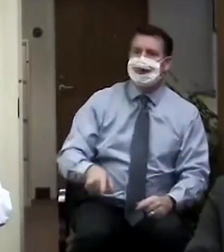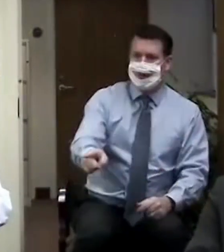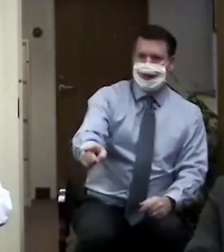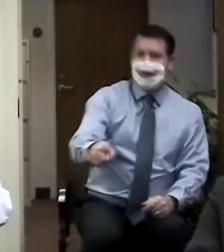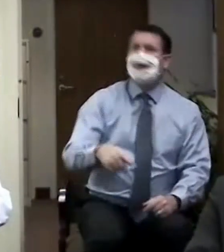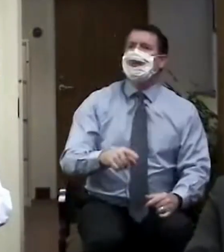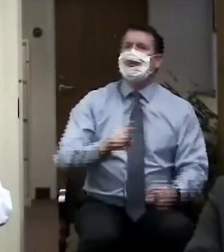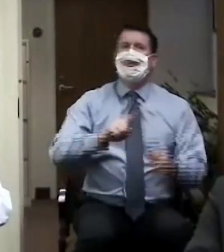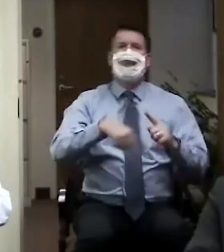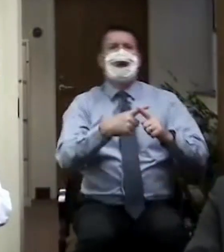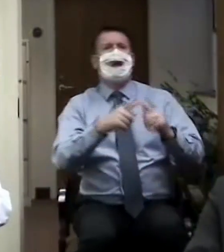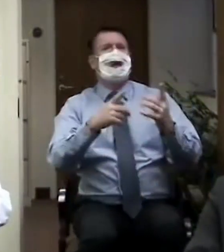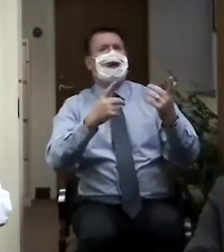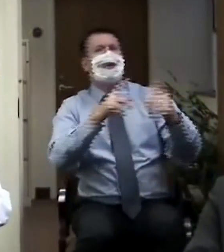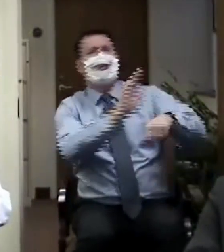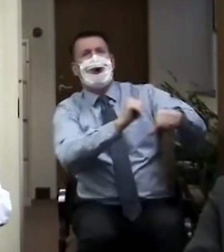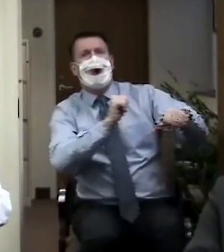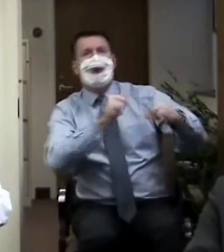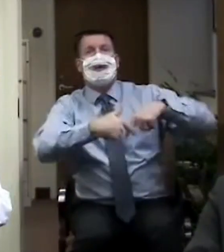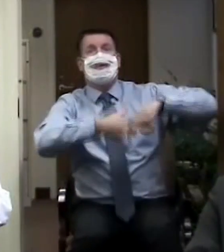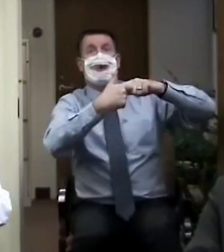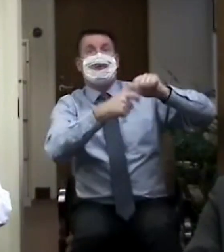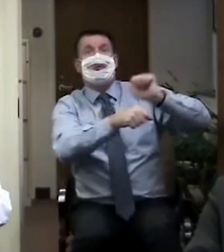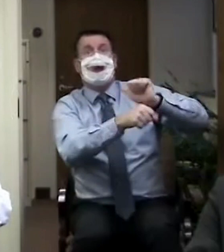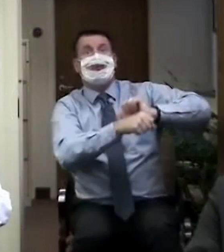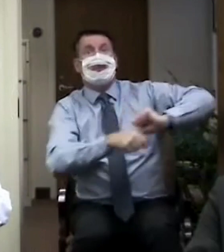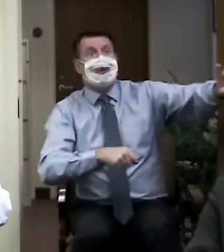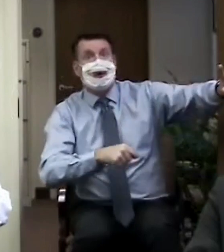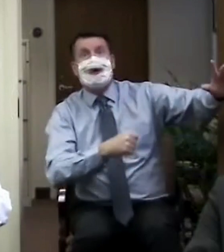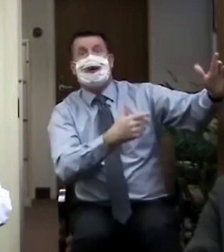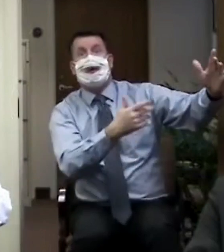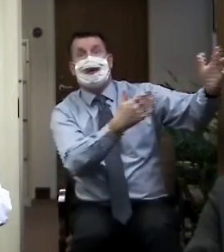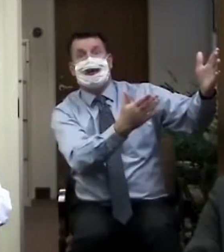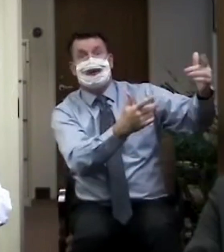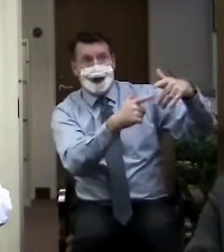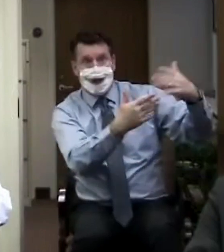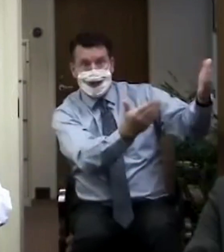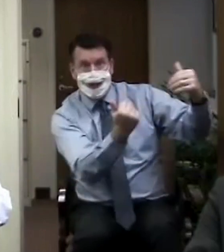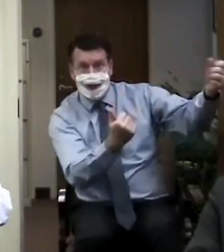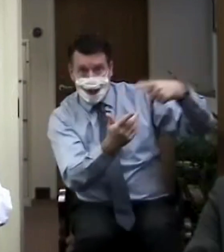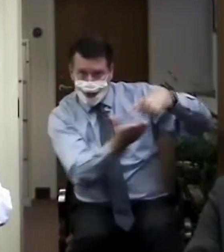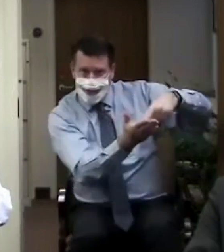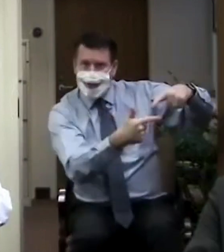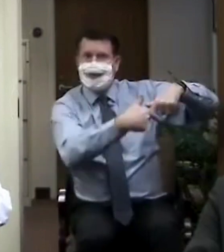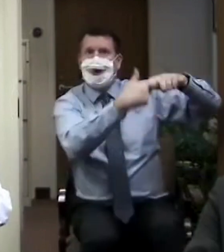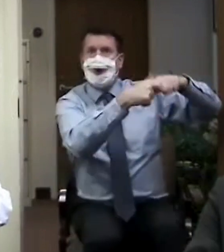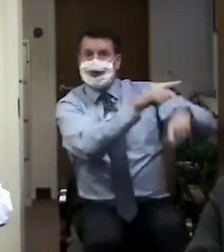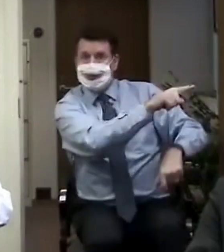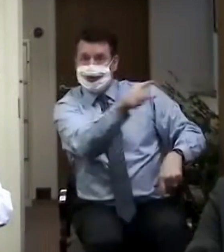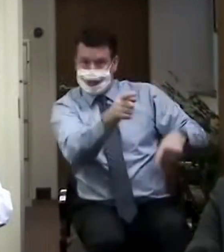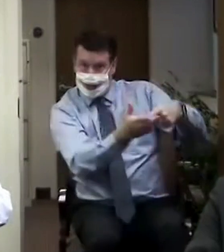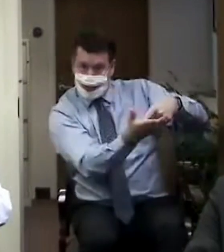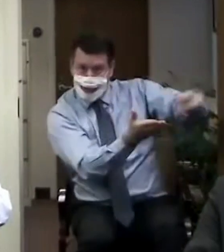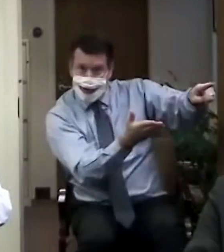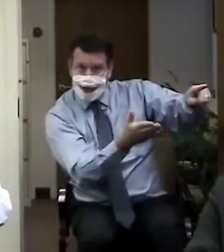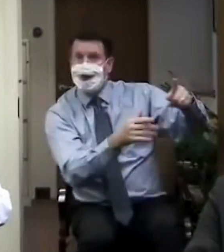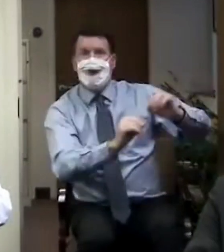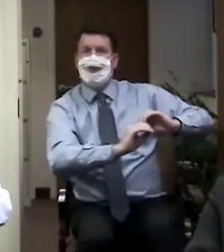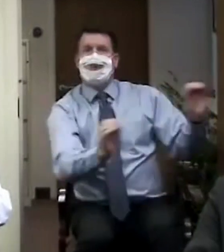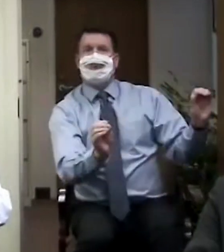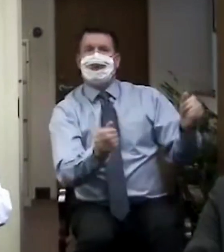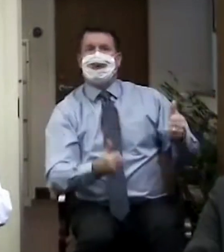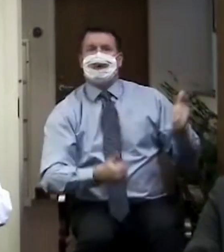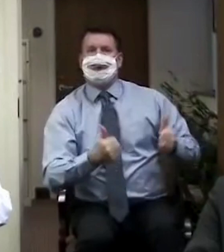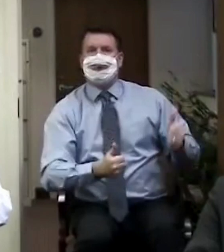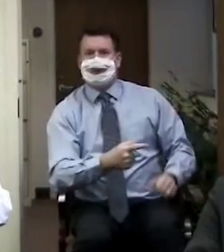like to do is, as we talked about, restore services and volume and ramp back up to allow us to